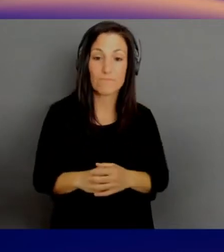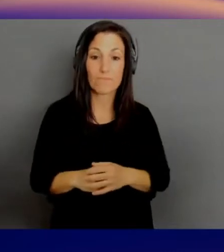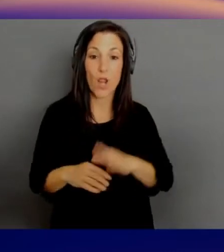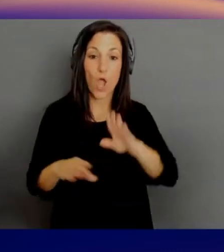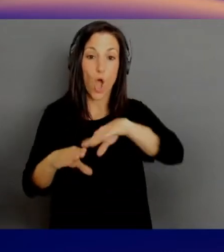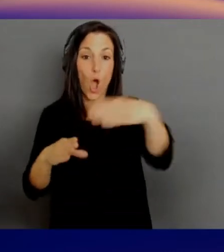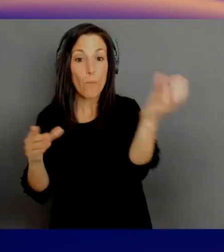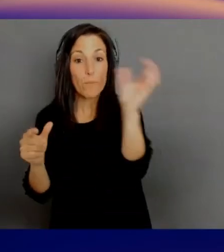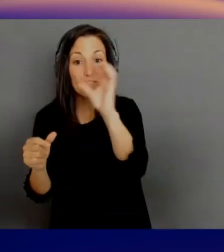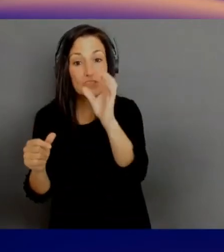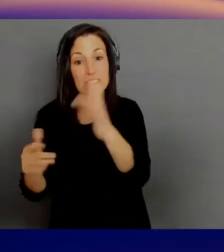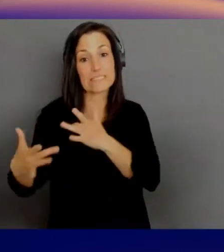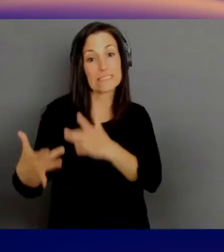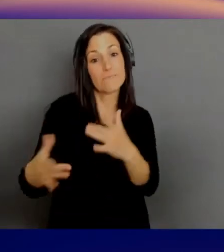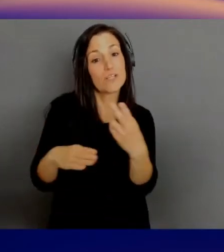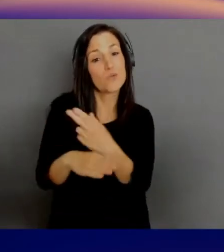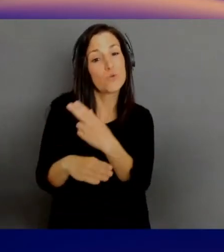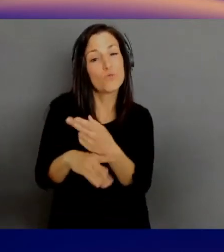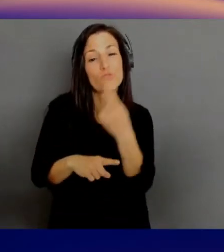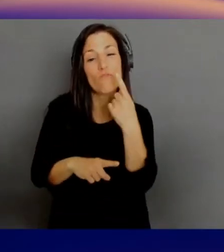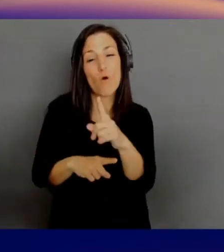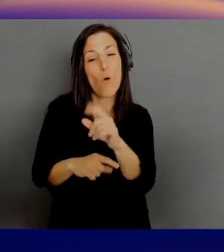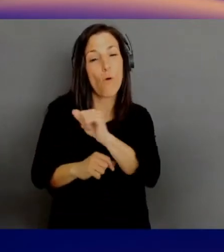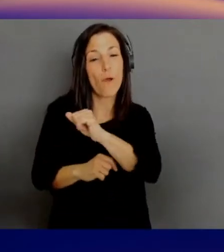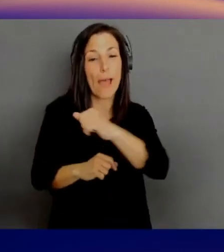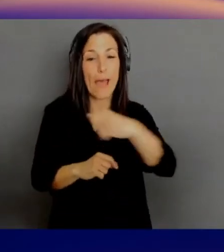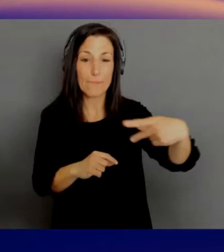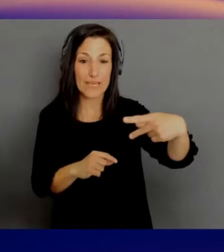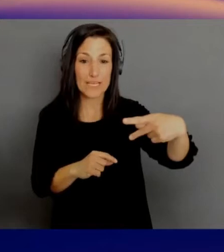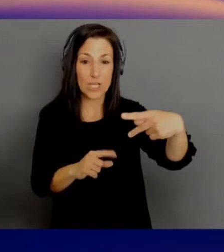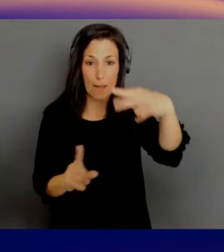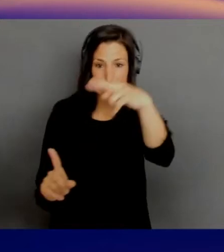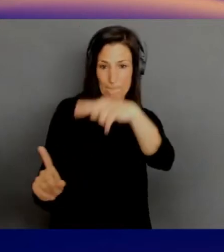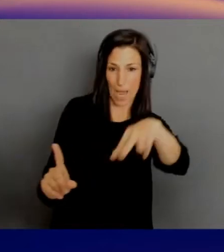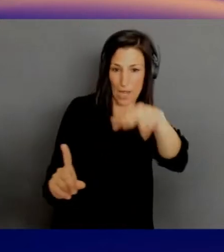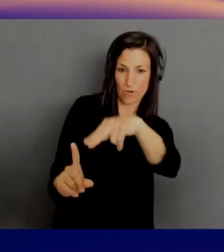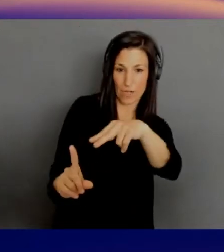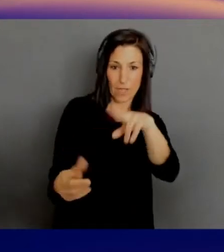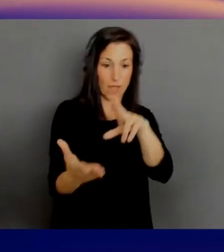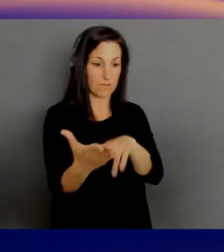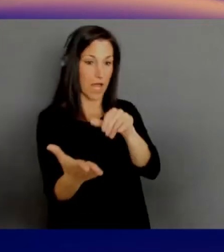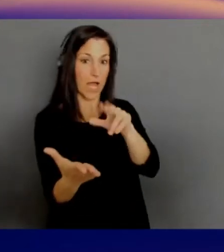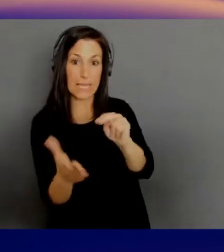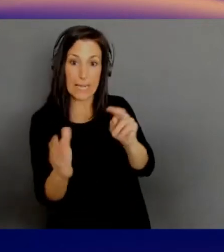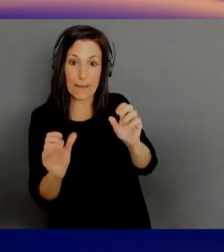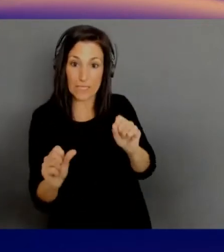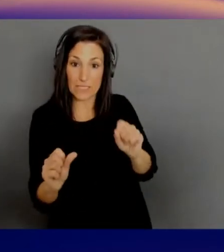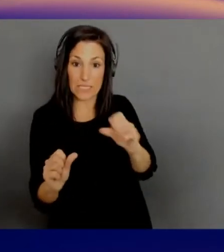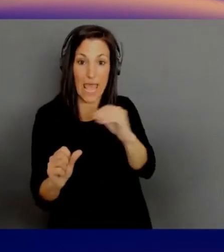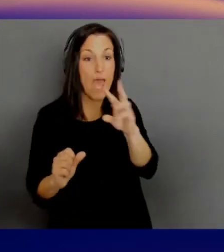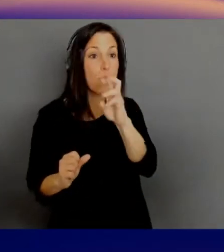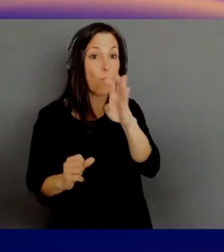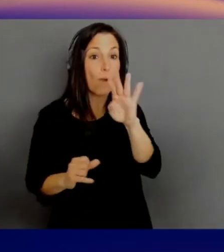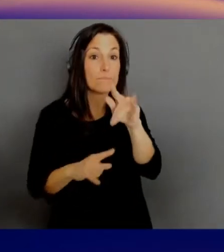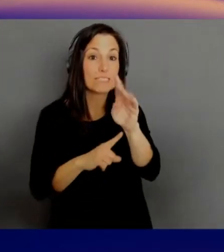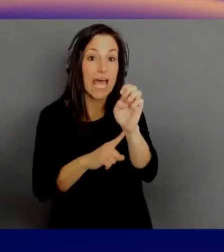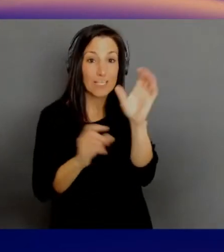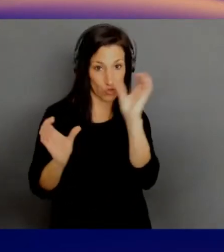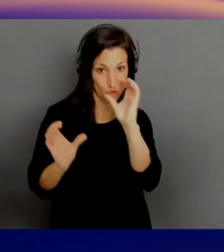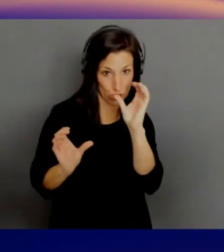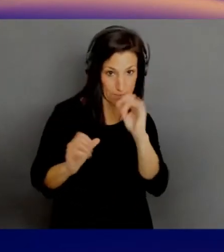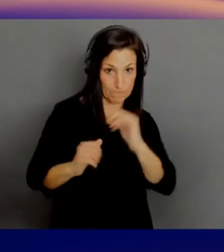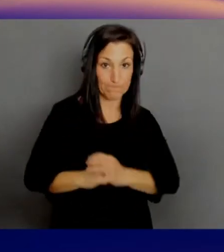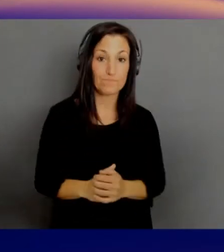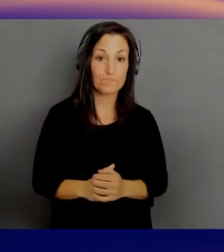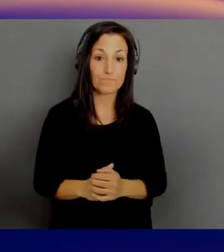used for application monitoring, log analytics, and website search. And then you can aggregate